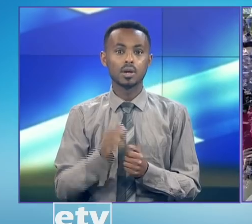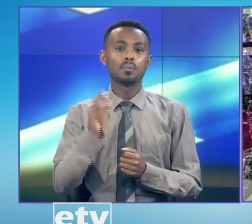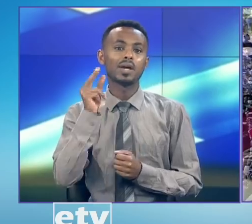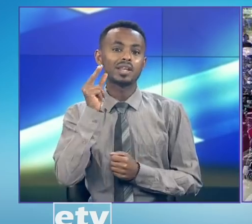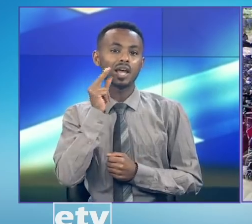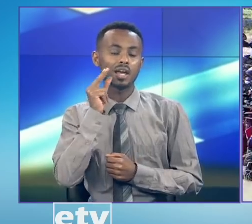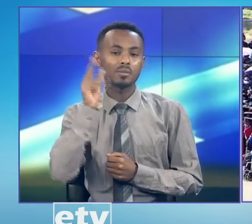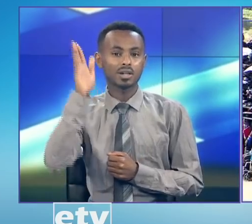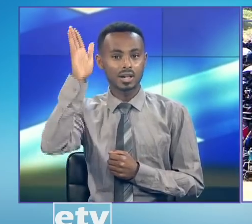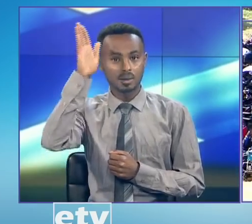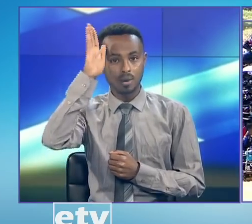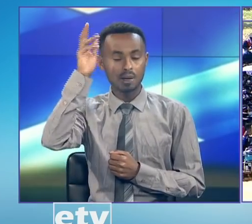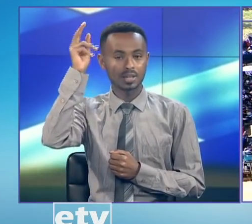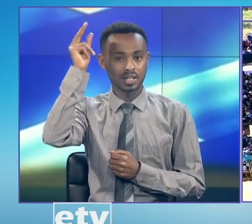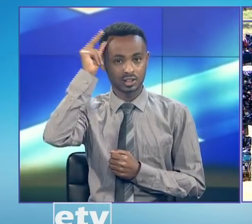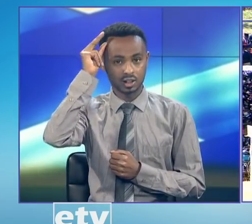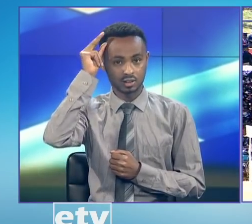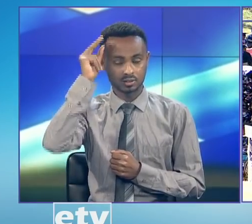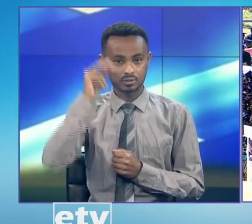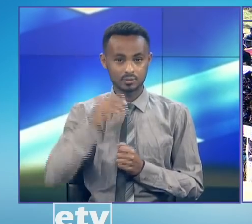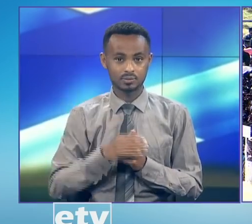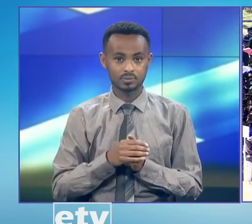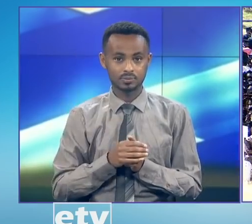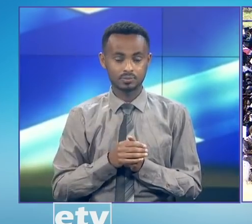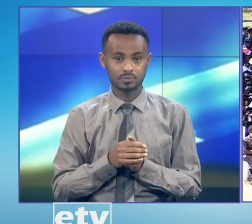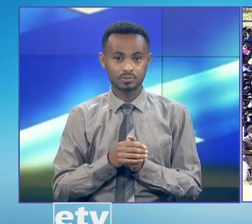Bethlehem Girma Bayecha